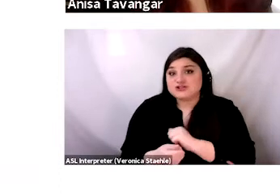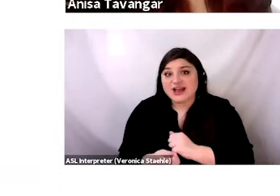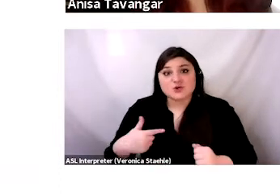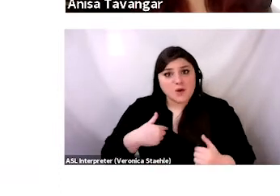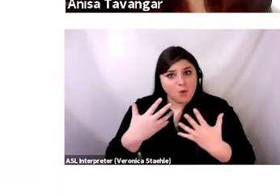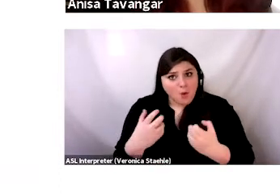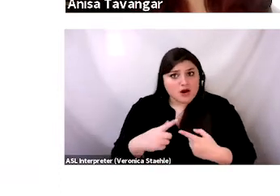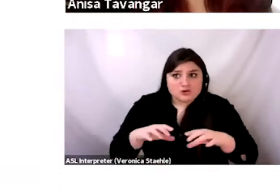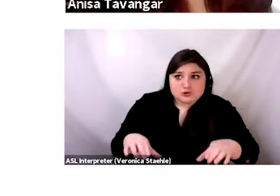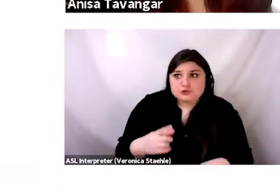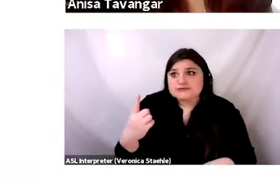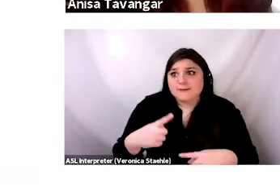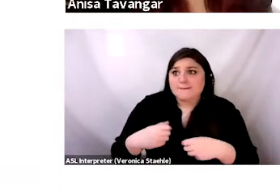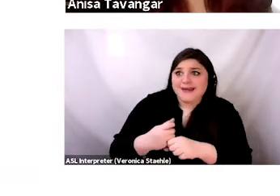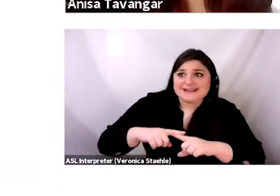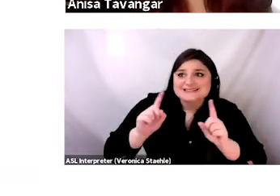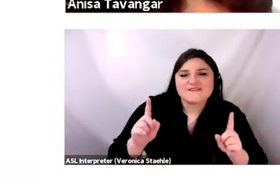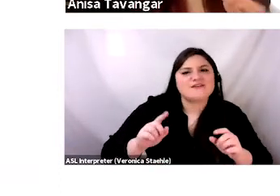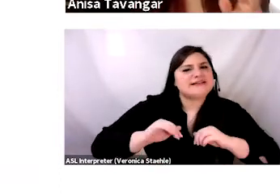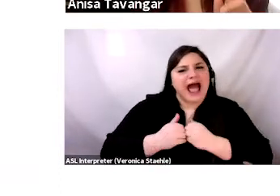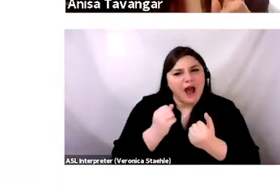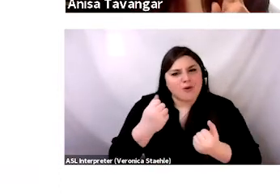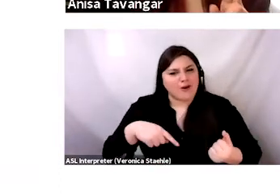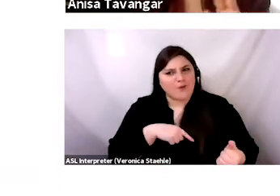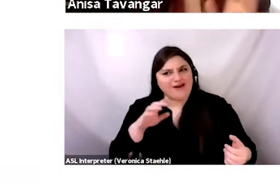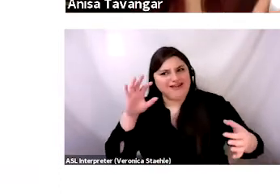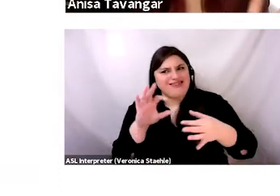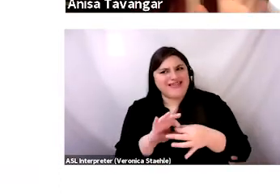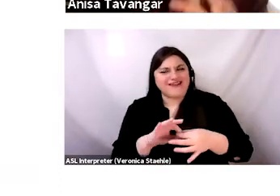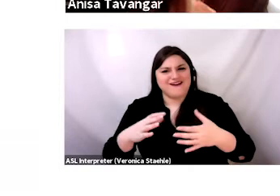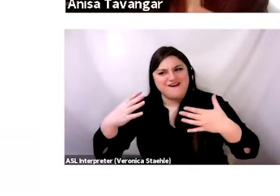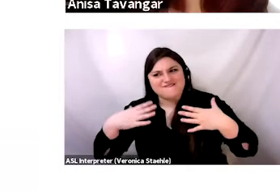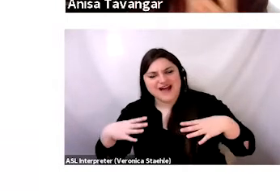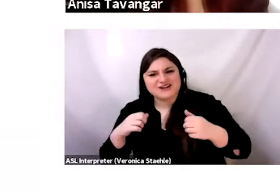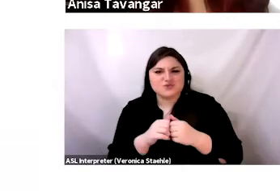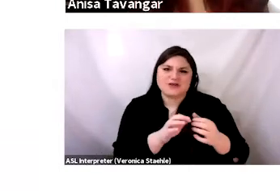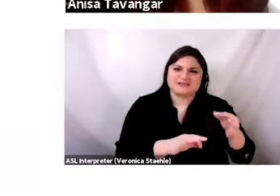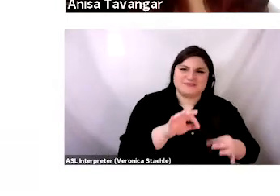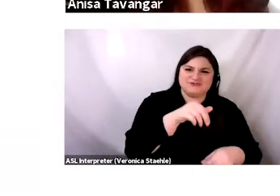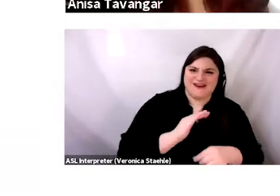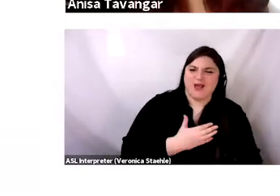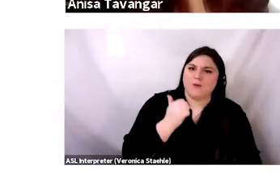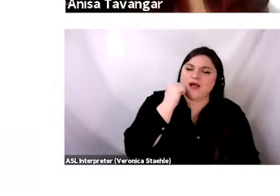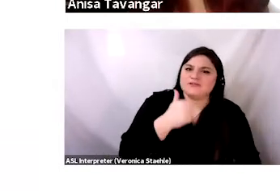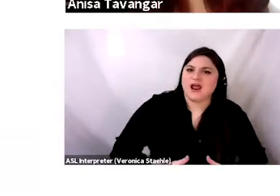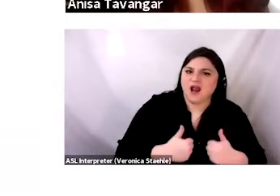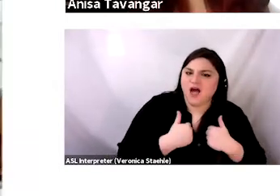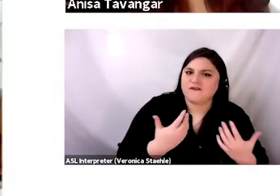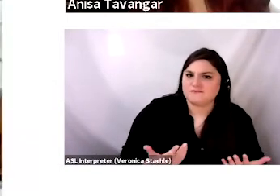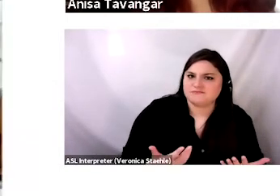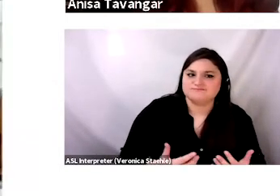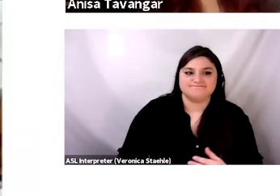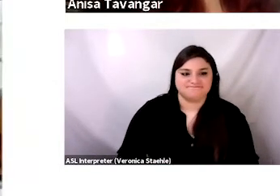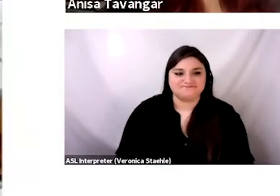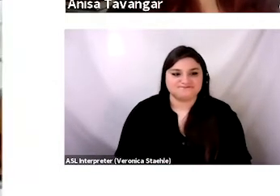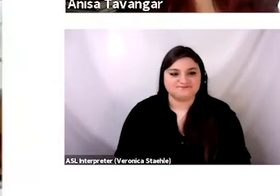really do to link these ideas of fashion and spirituality in our own lives?